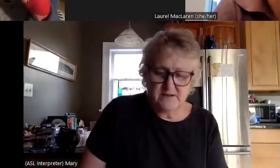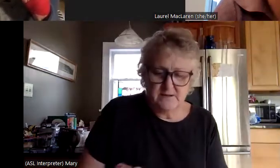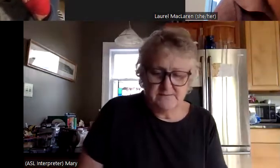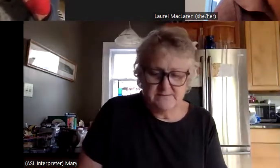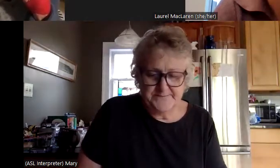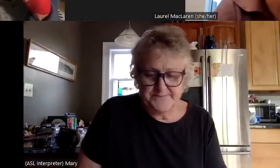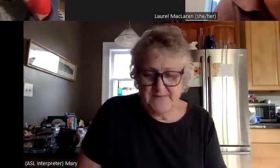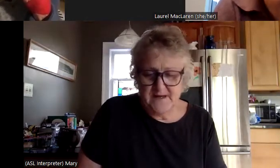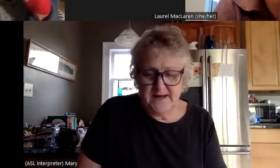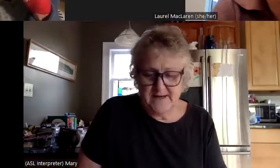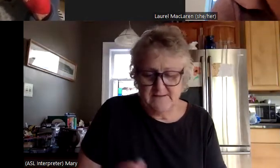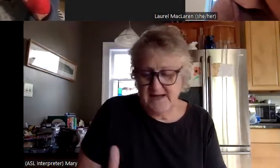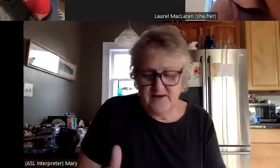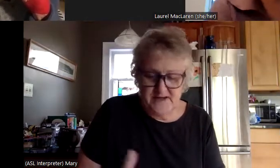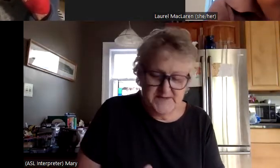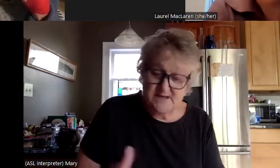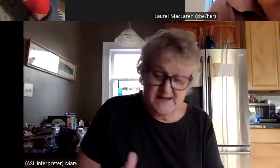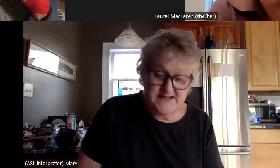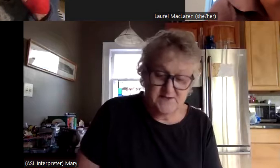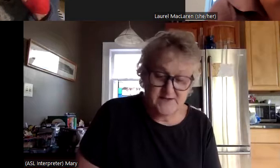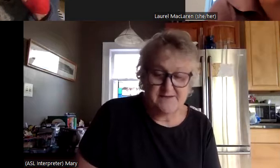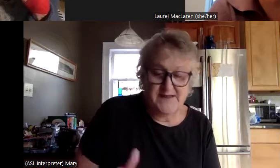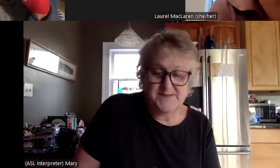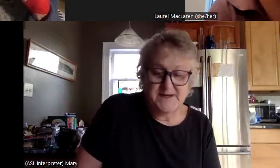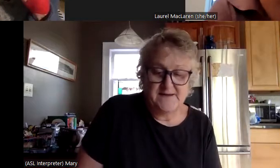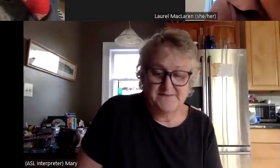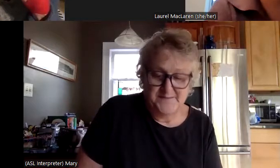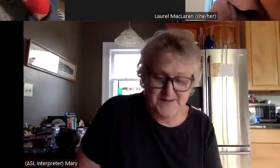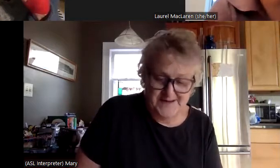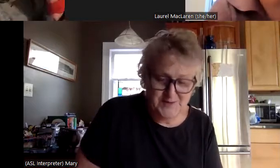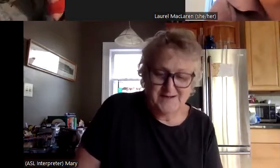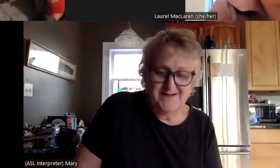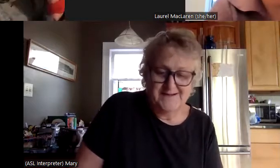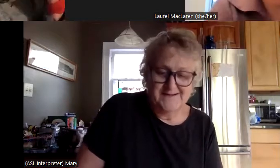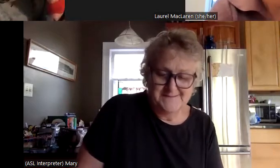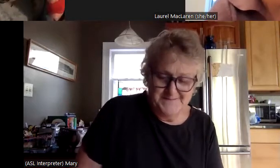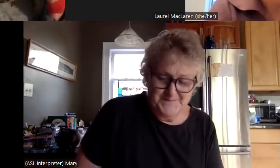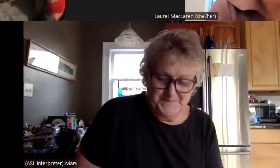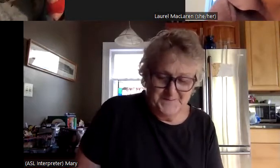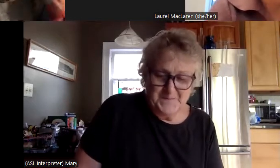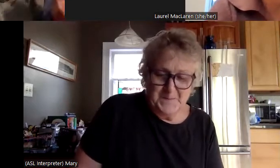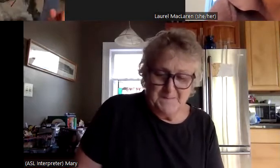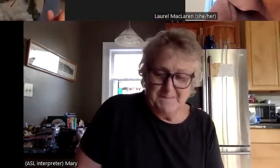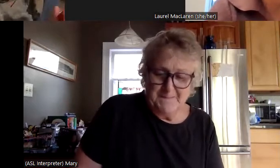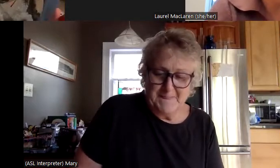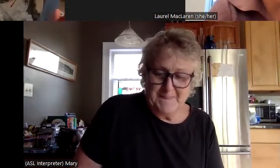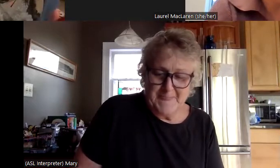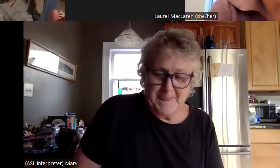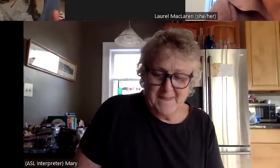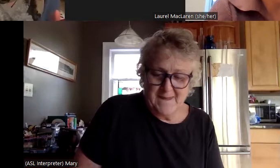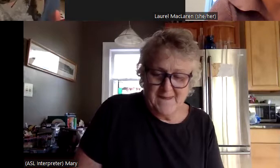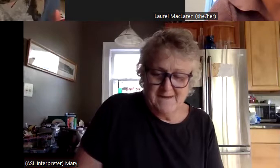Astrid again. Yeah, your name is not Astrid. That's me being a dork. They're really